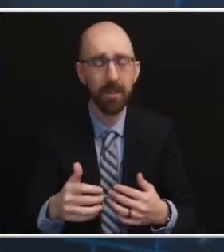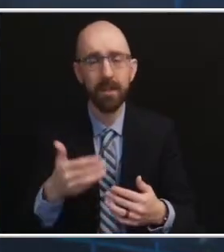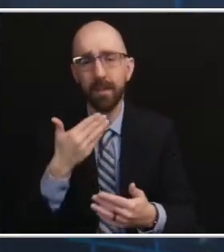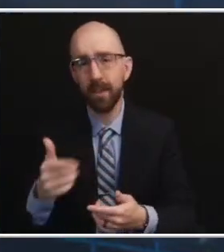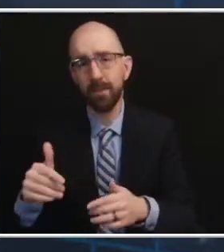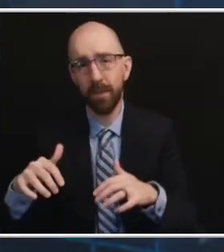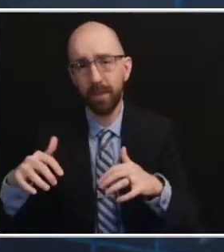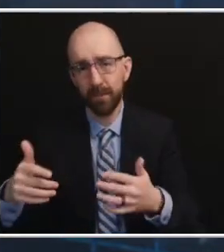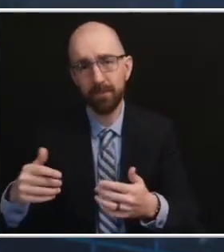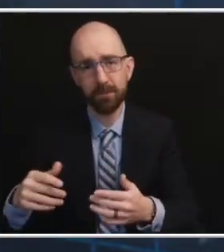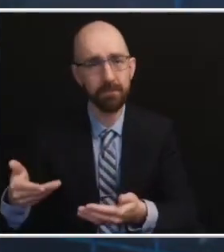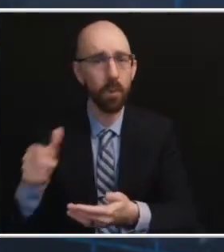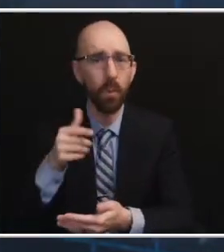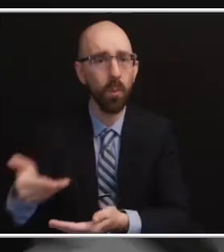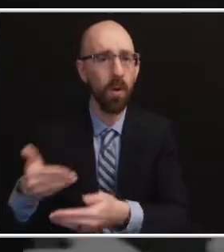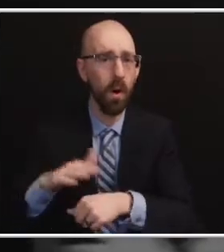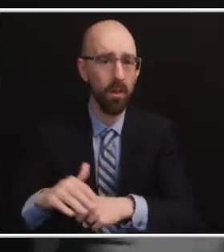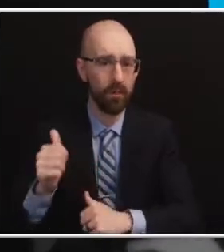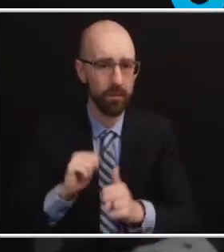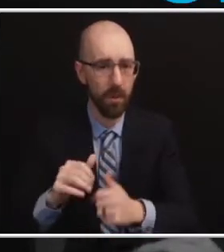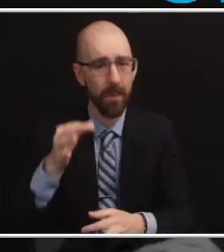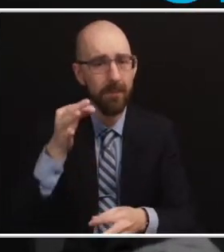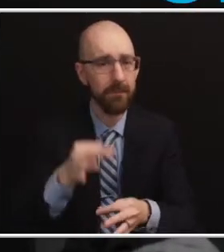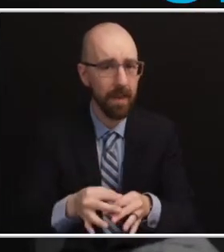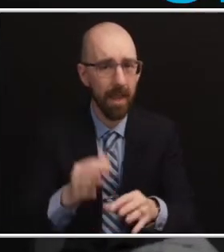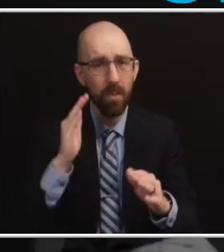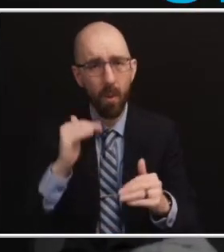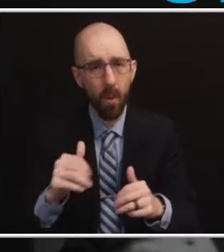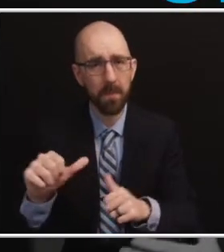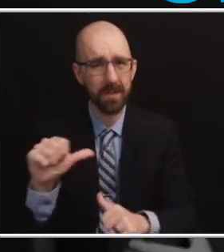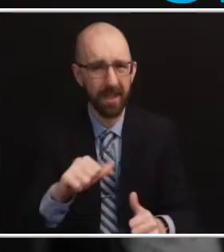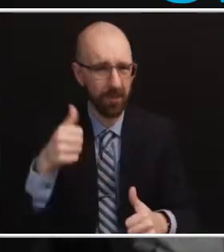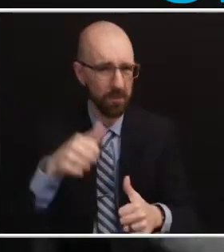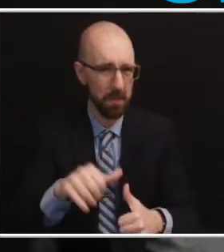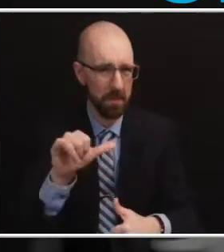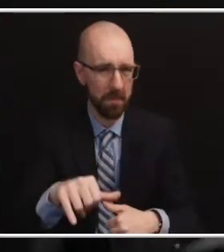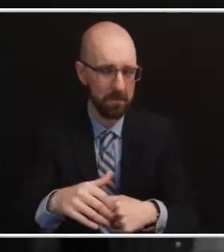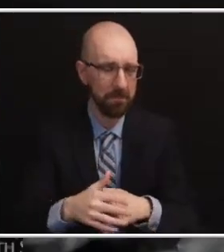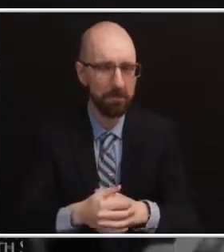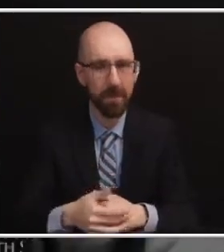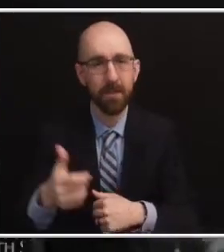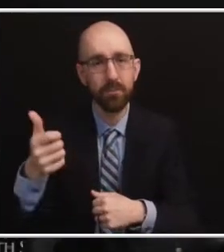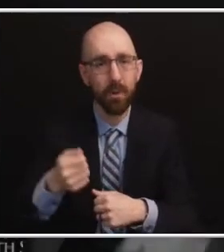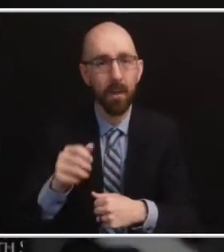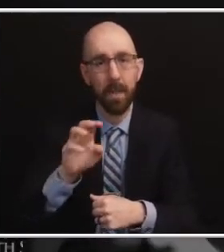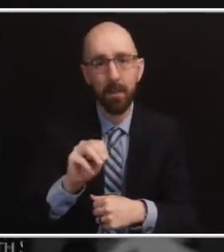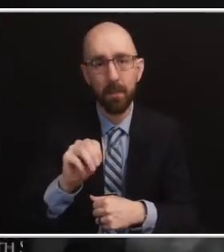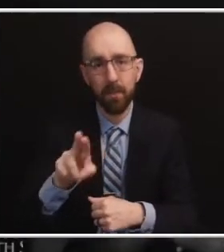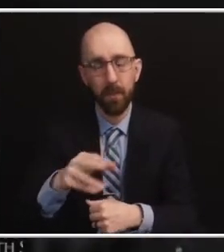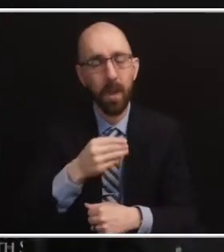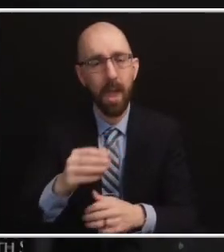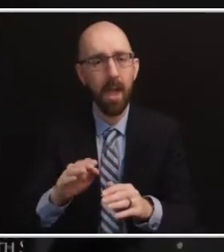faith, hope, and science. Subscribe to our morning medical update and open